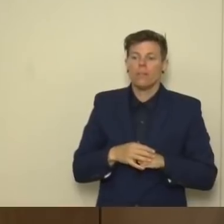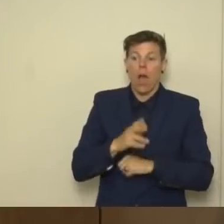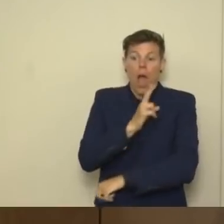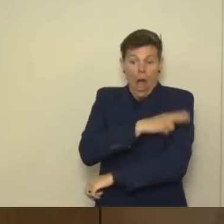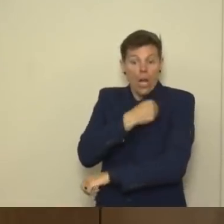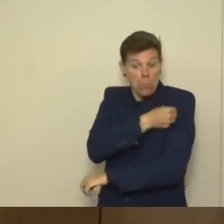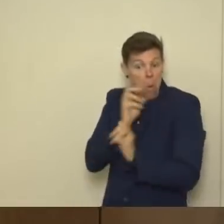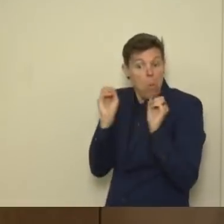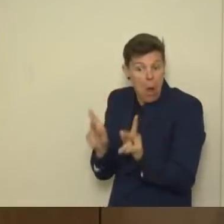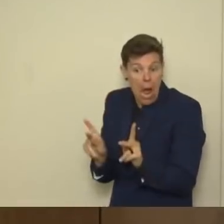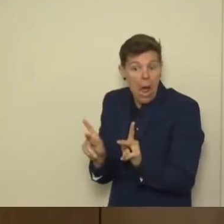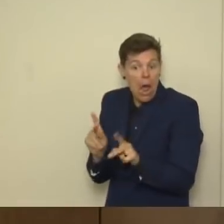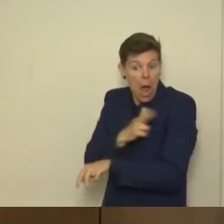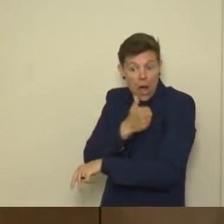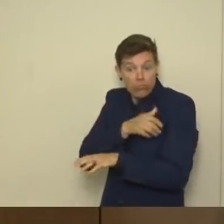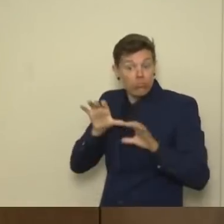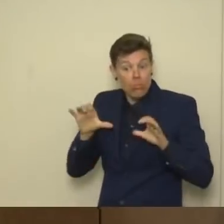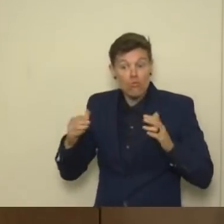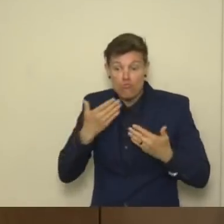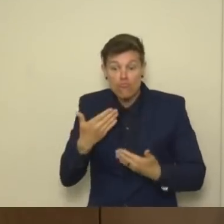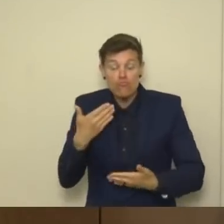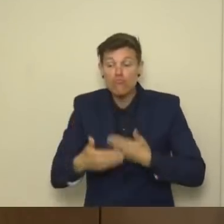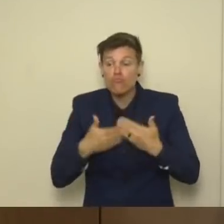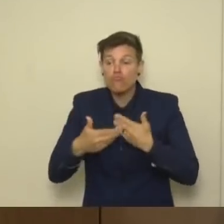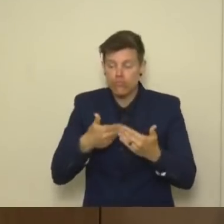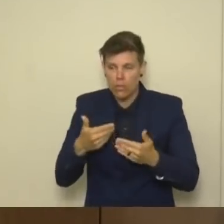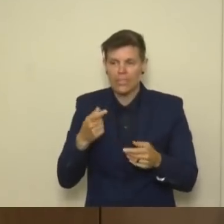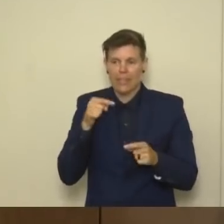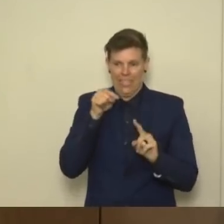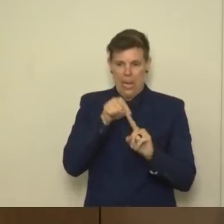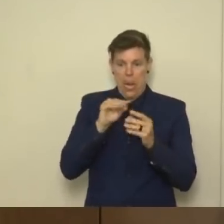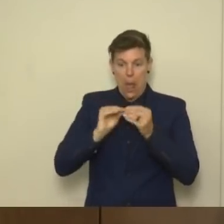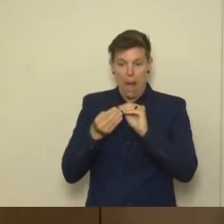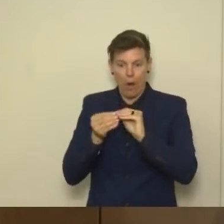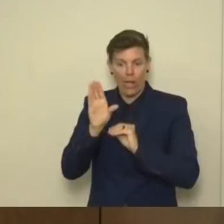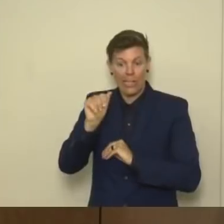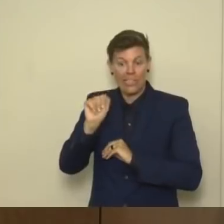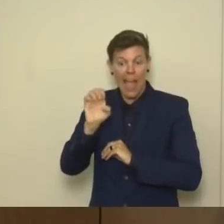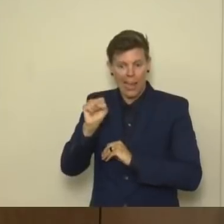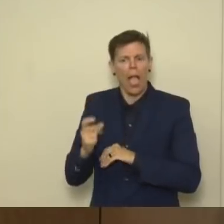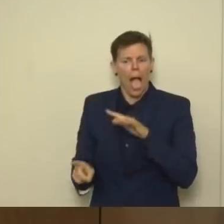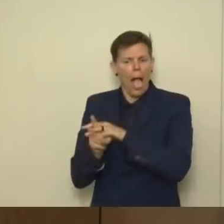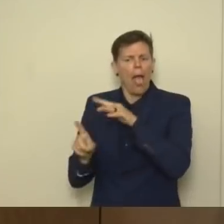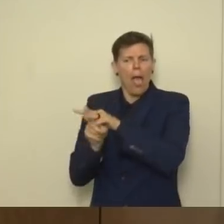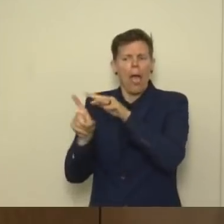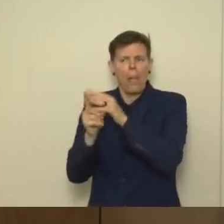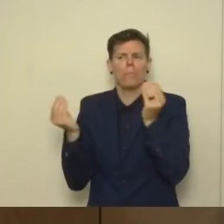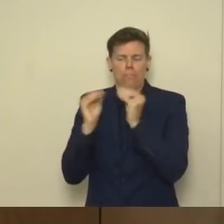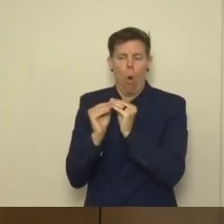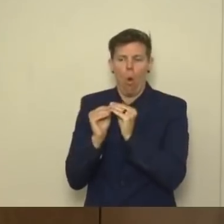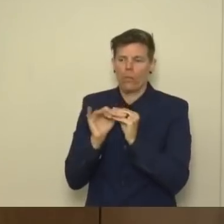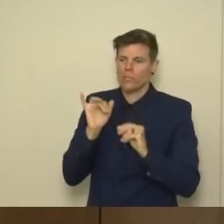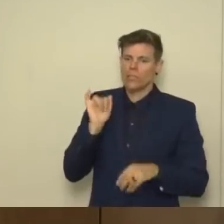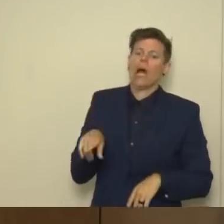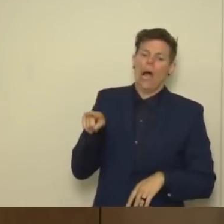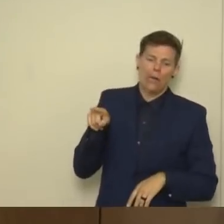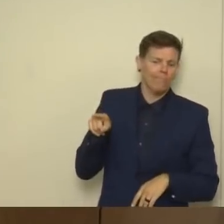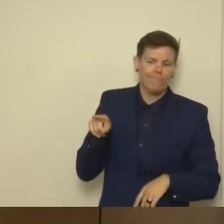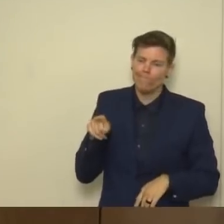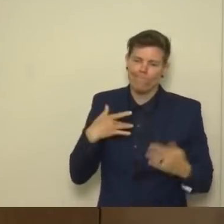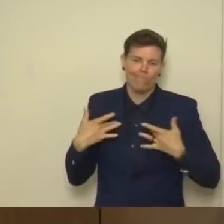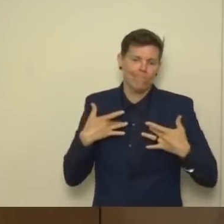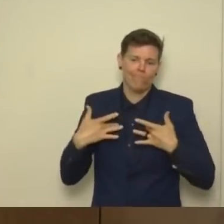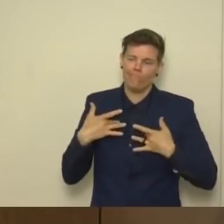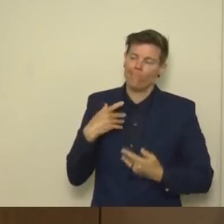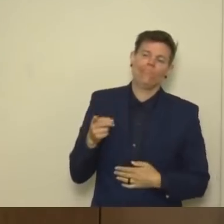need to stop seeing exponential growth and higher positivity rates. So here's what I'm looking for. I'd like to see